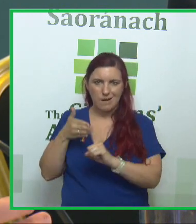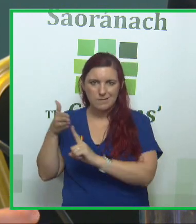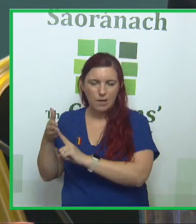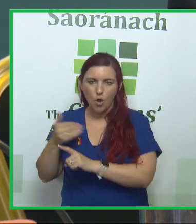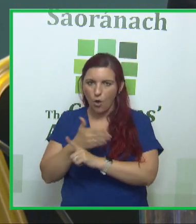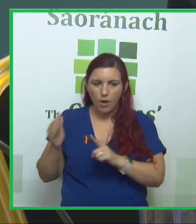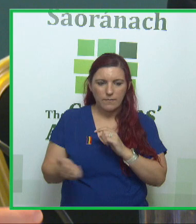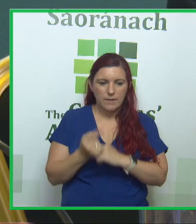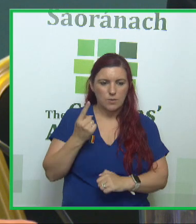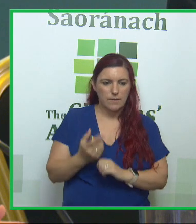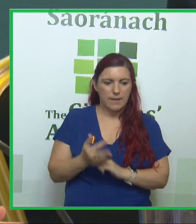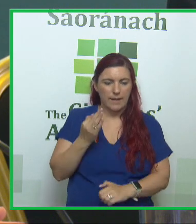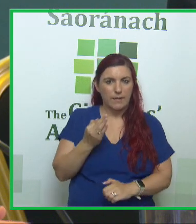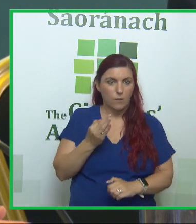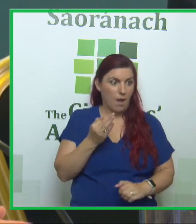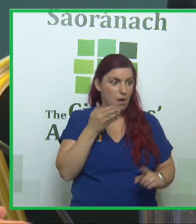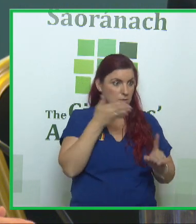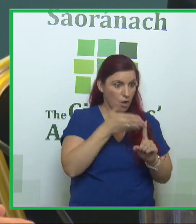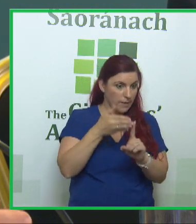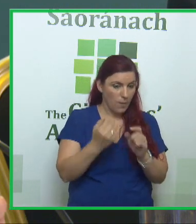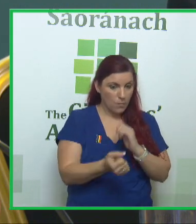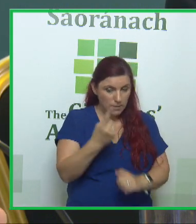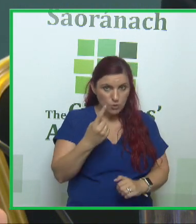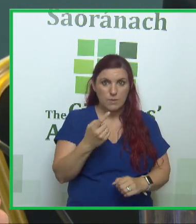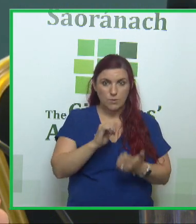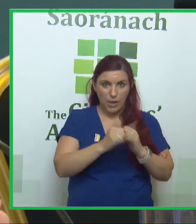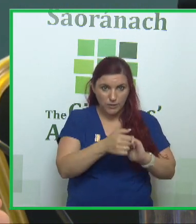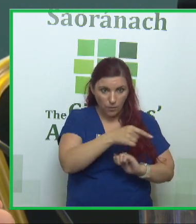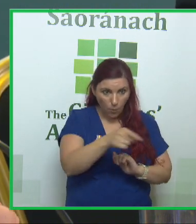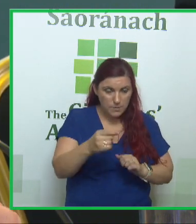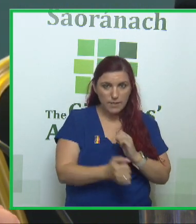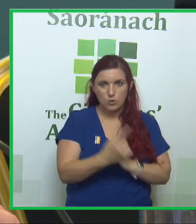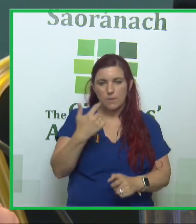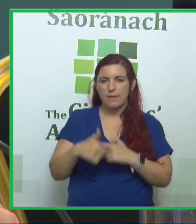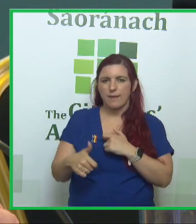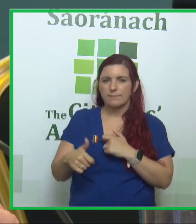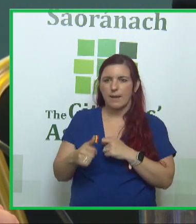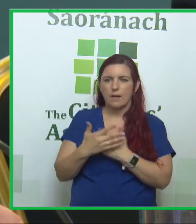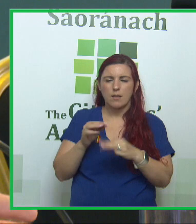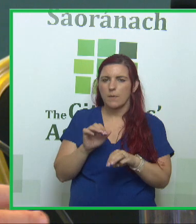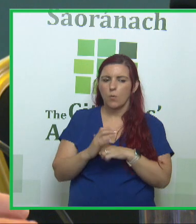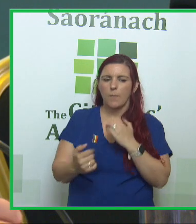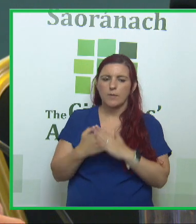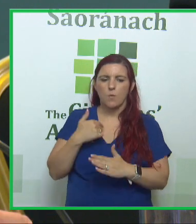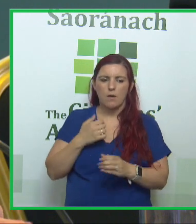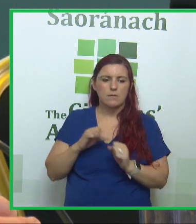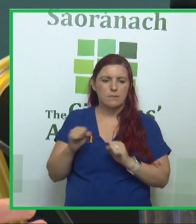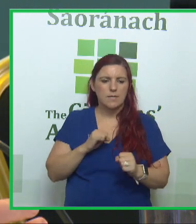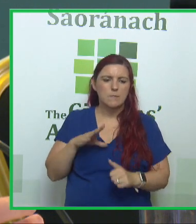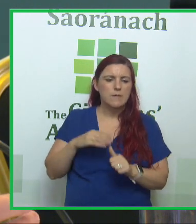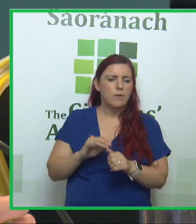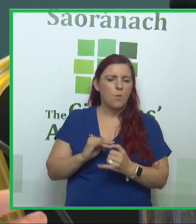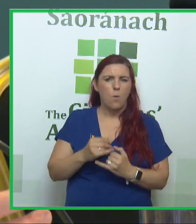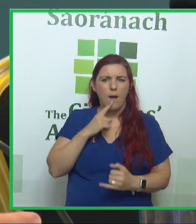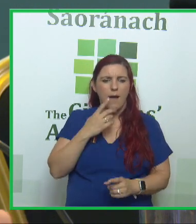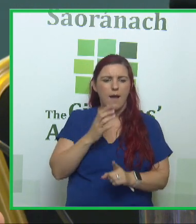then drugs projects can do a lot of work. And I think lots of the people who come into our services, particularly those who identify